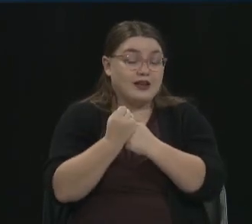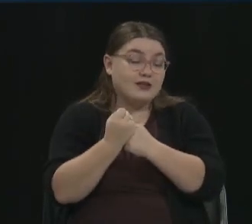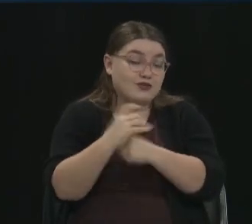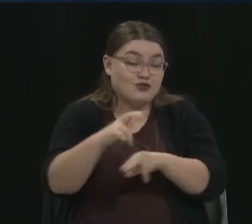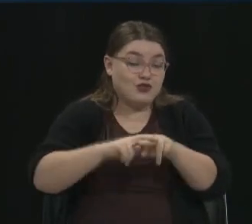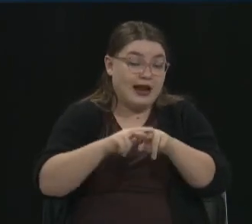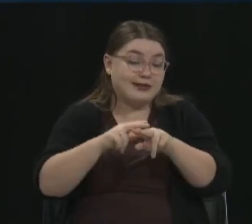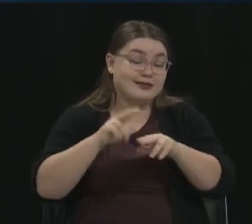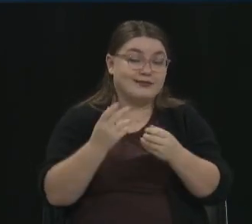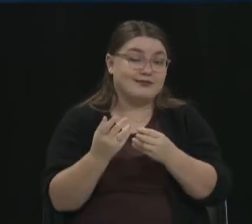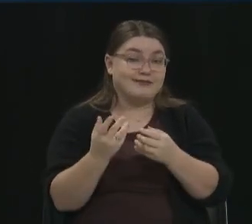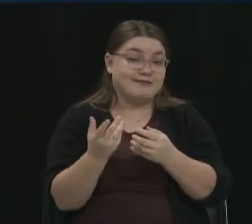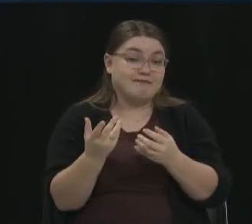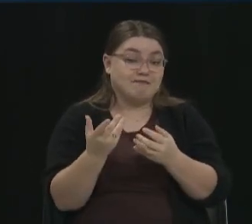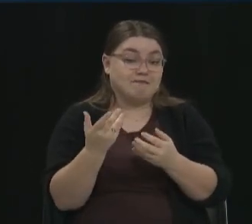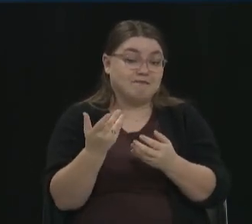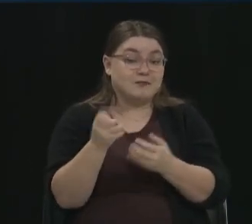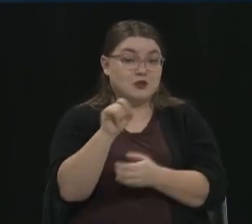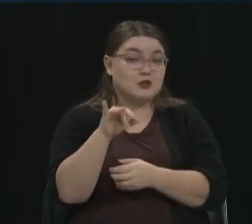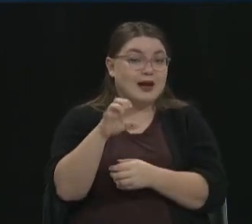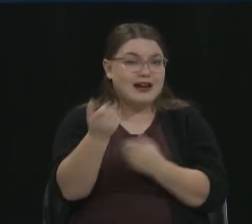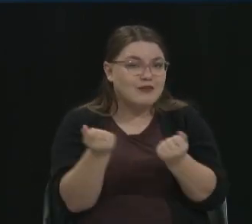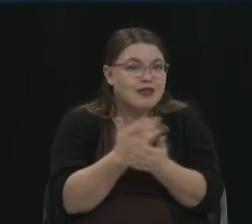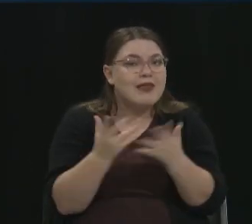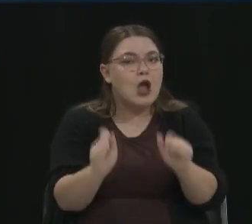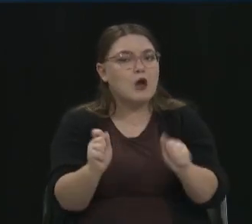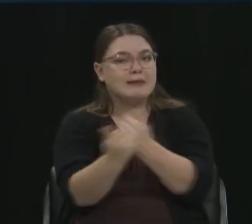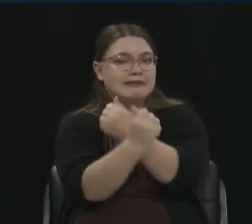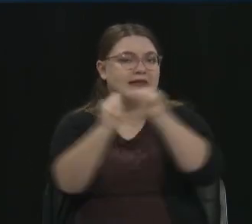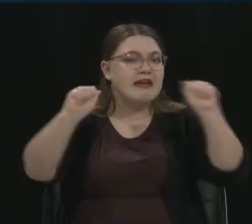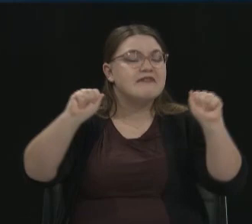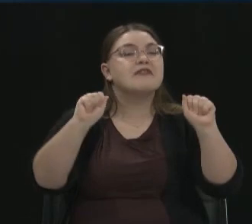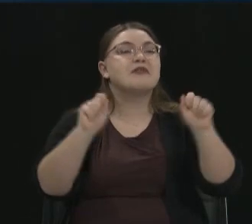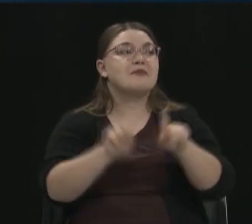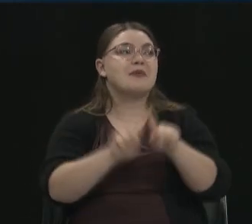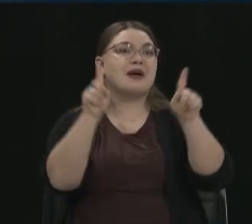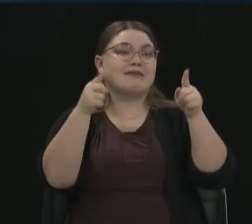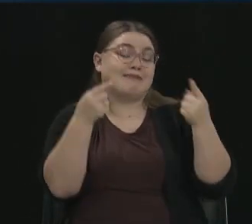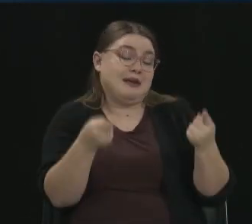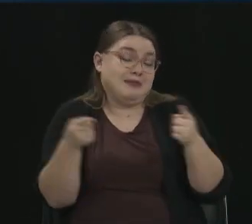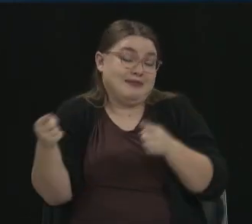that could work better than the braking systems we have. And had those been required,